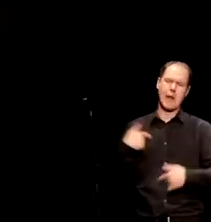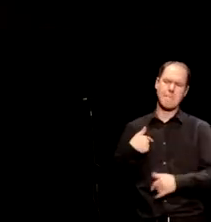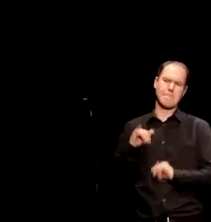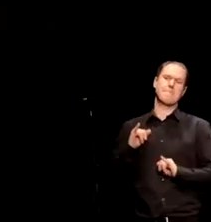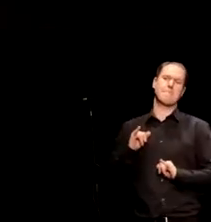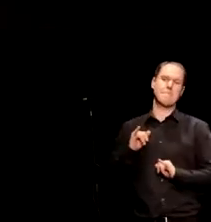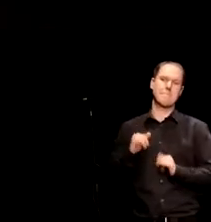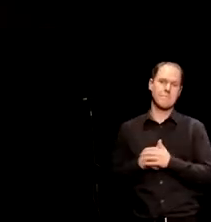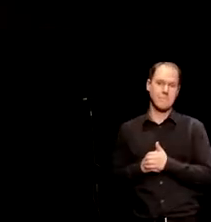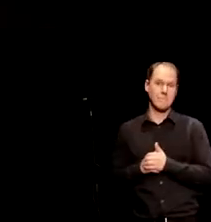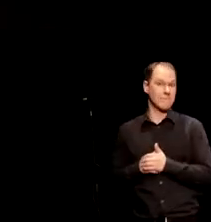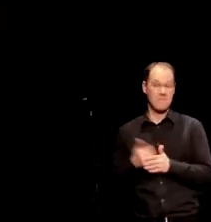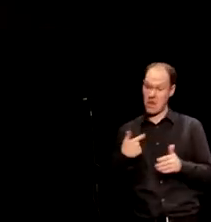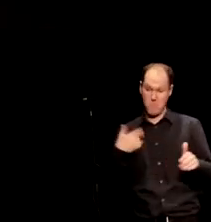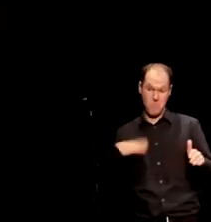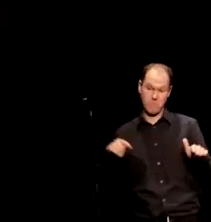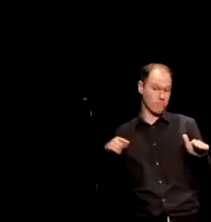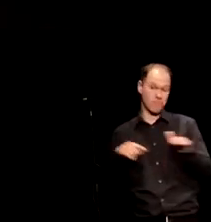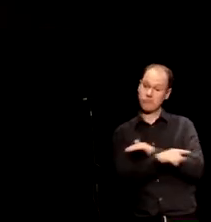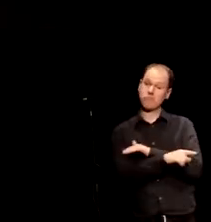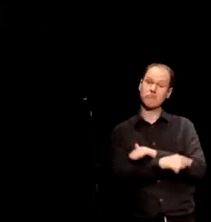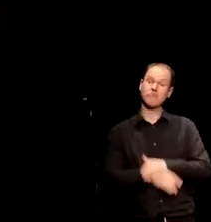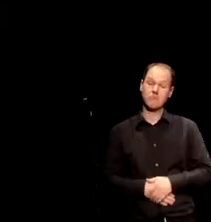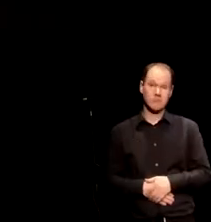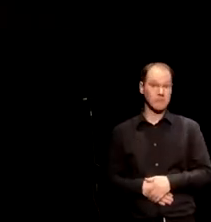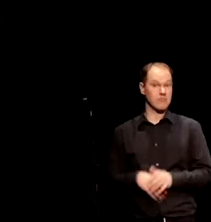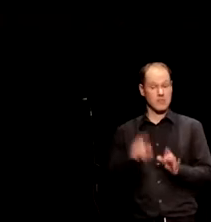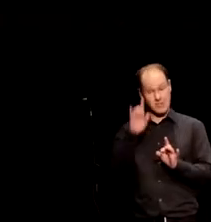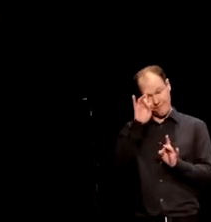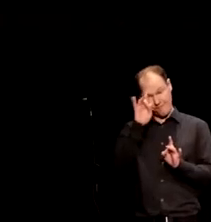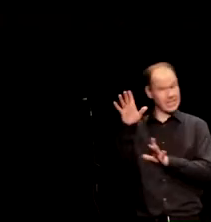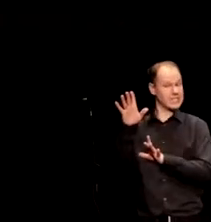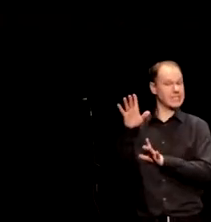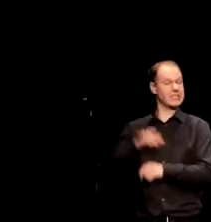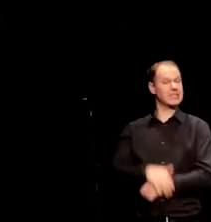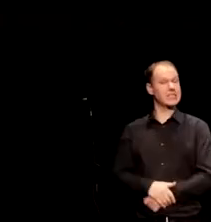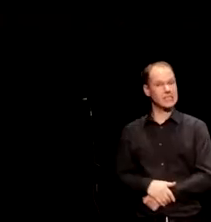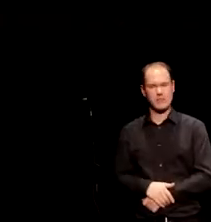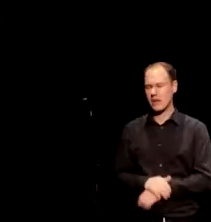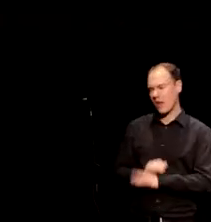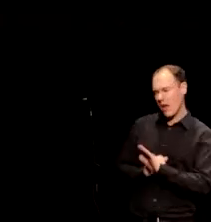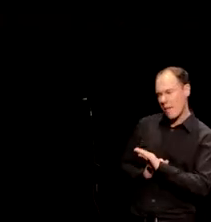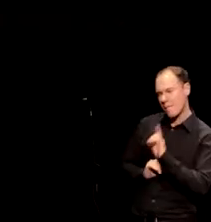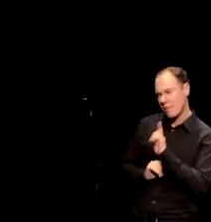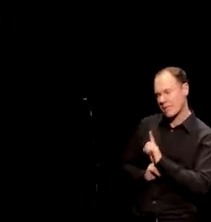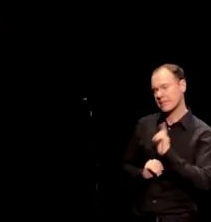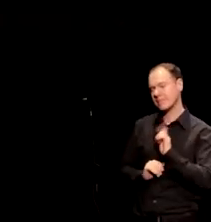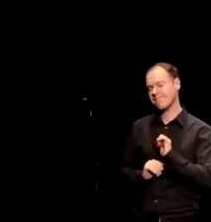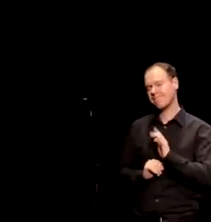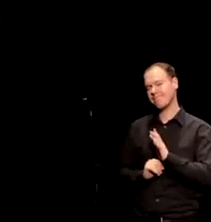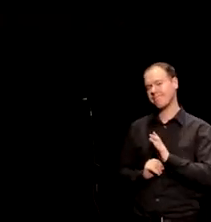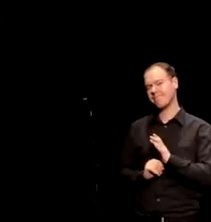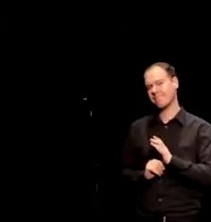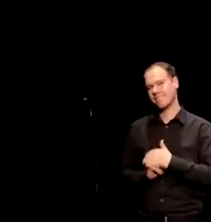I only wanted to get away, to forget. But, dear,